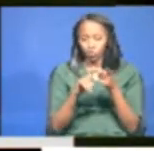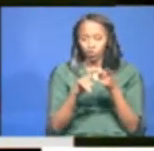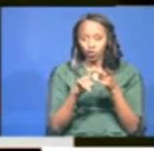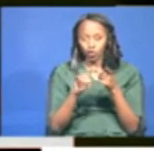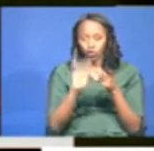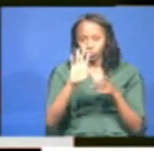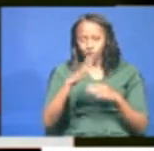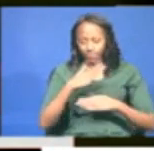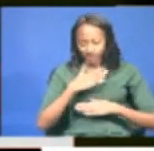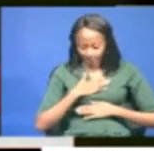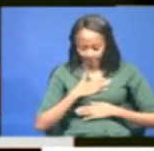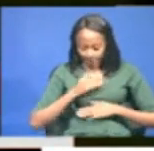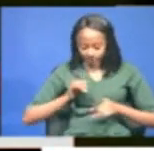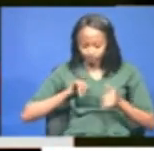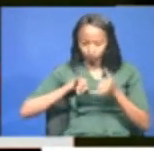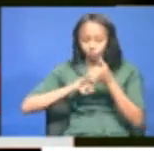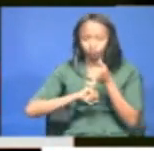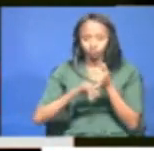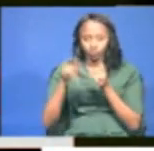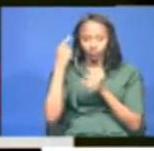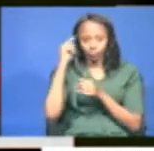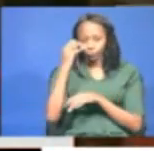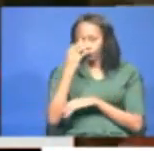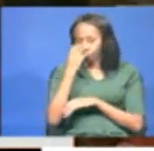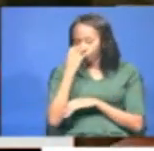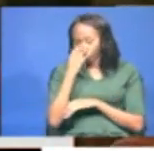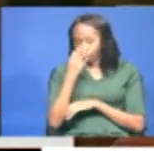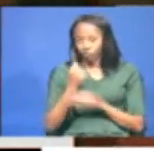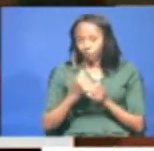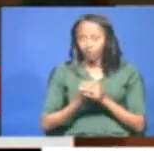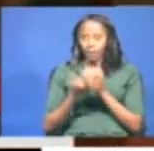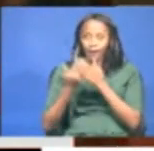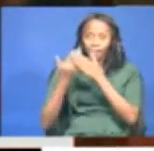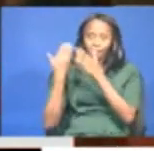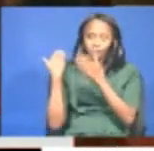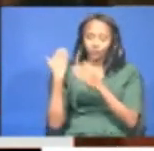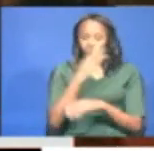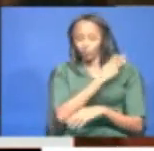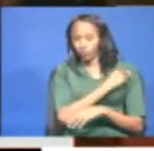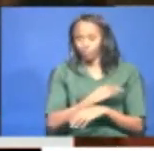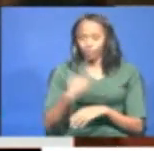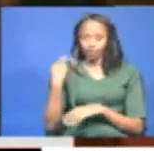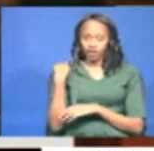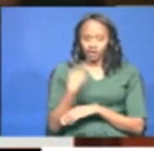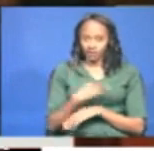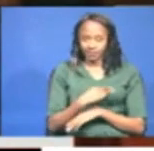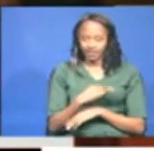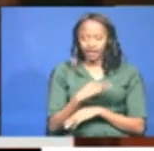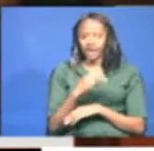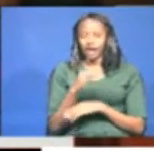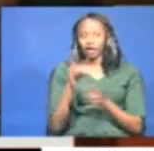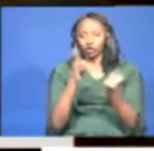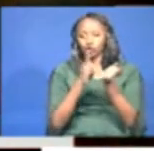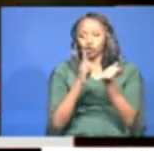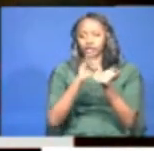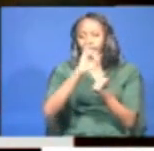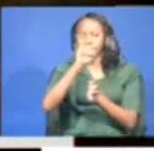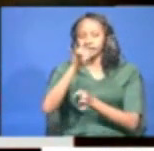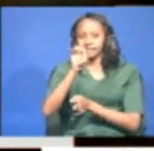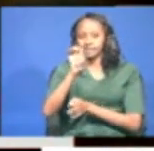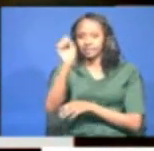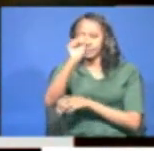Rachel. Our past moderator, the Most Reverend Dr. J.C. Kamau, the House of